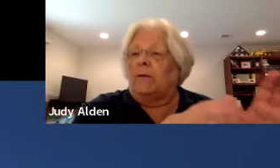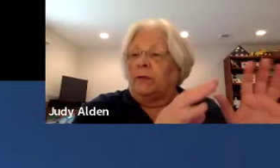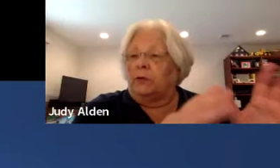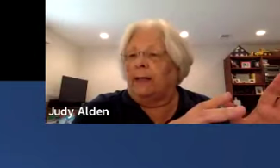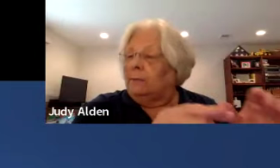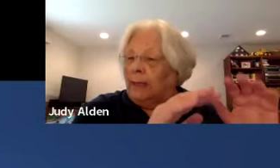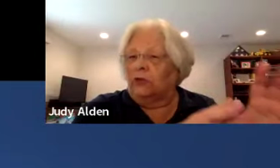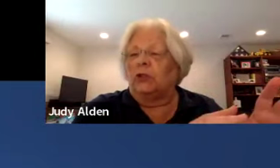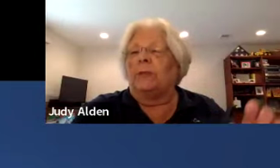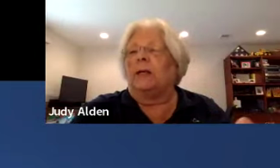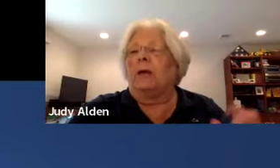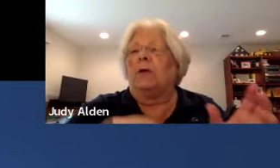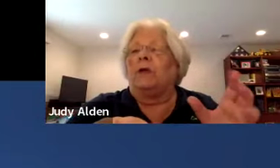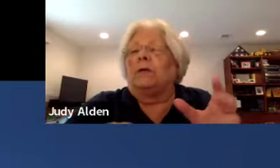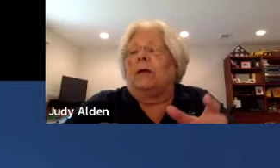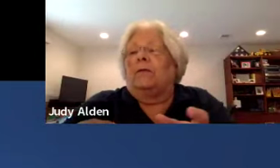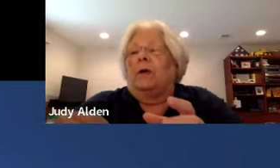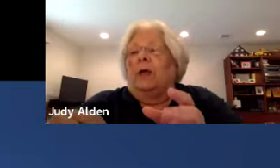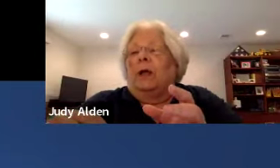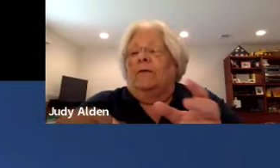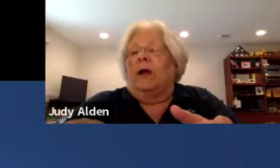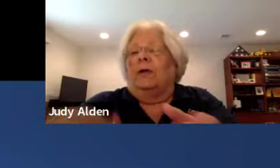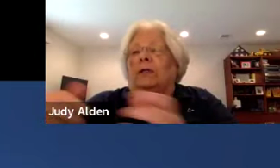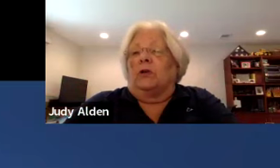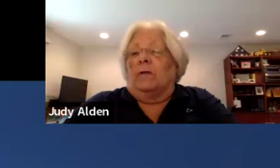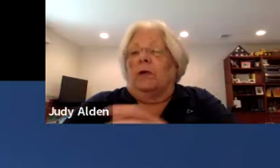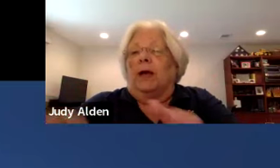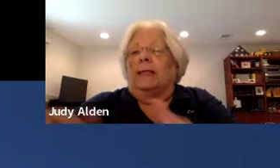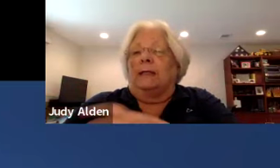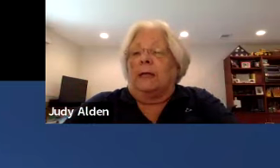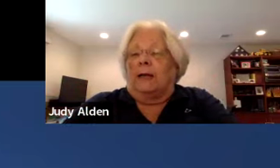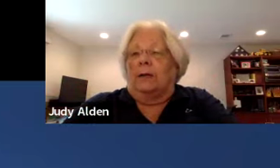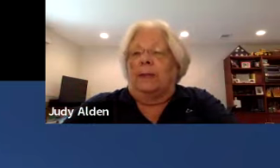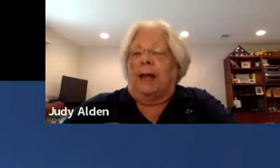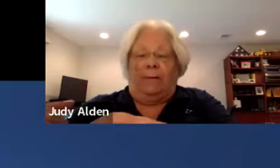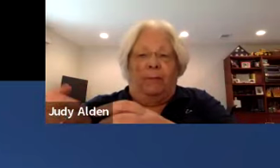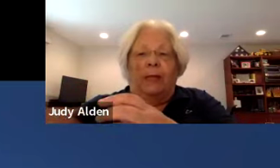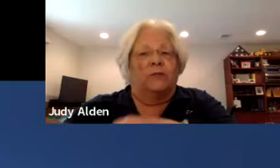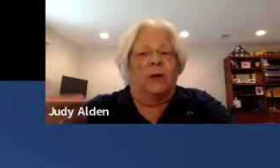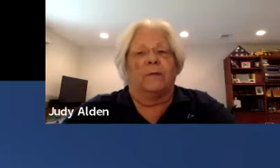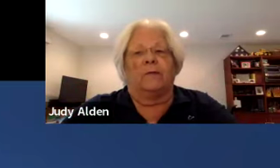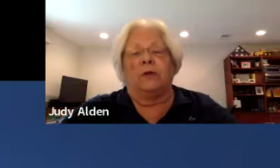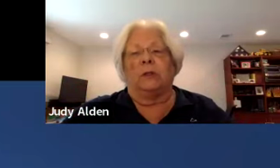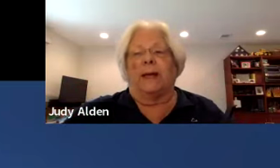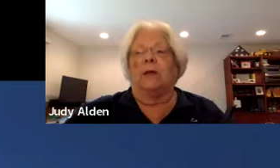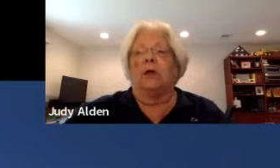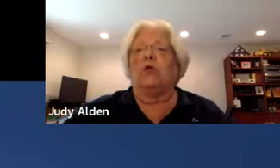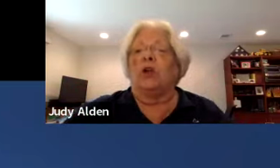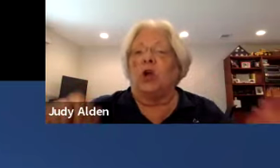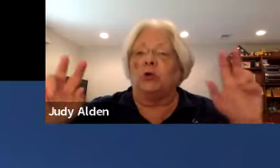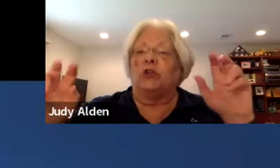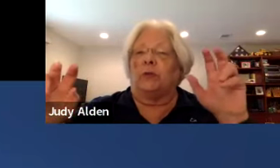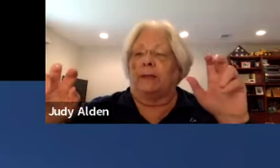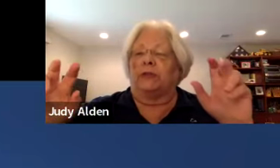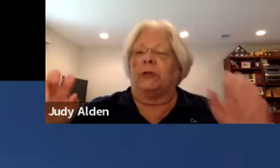going to be offered, right, as it should be. How do we figure out if CART is offered or how to get CART? I mean, for me, it's very confusing about who